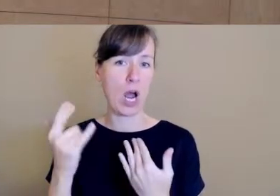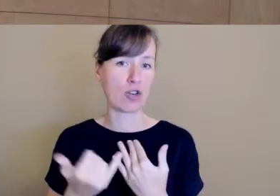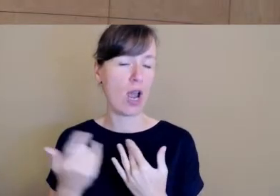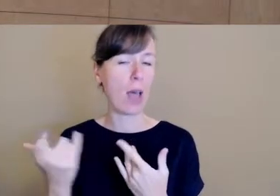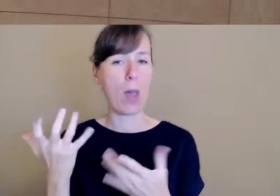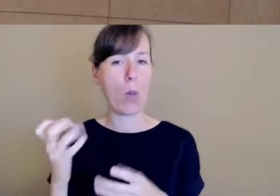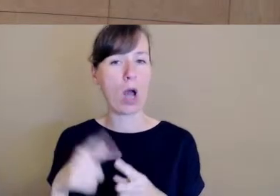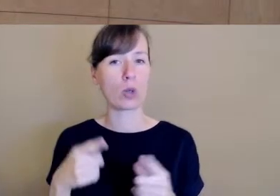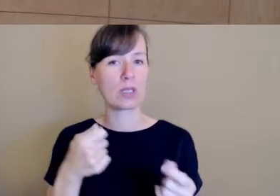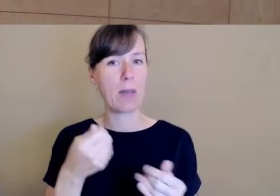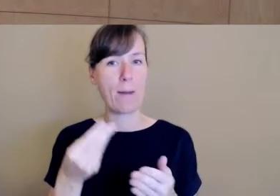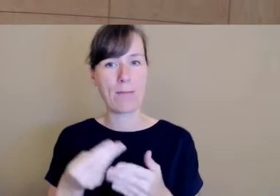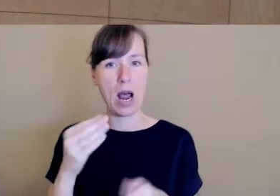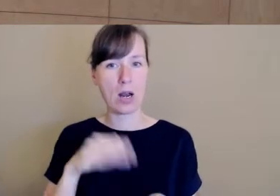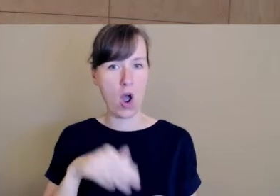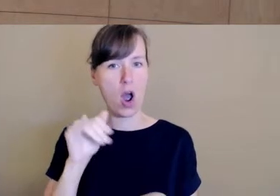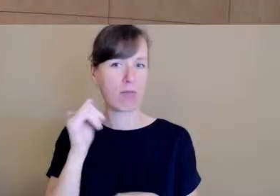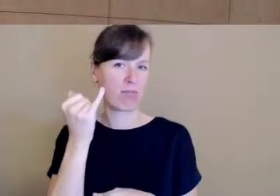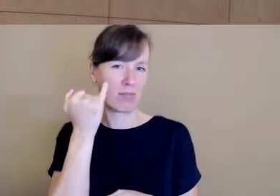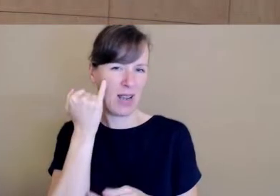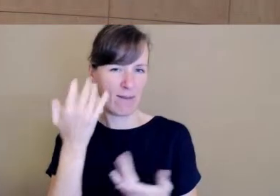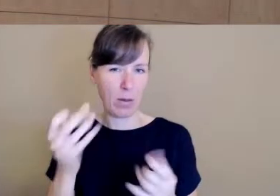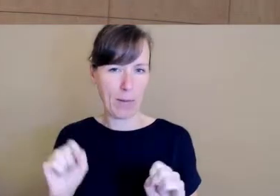that was possible.